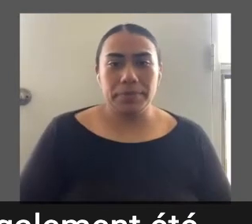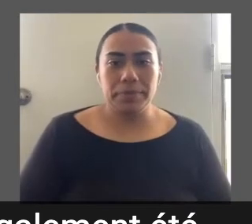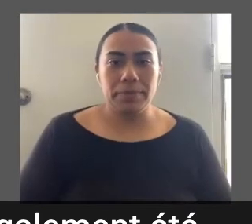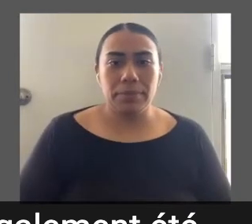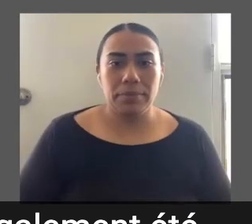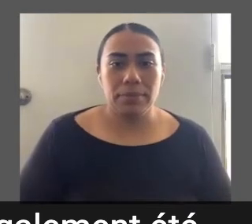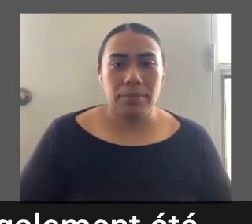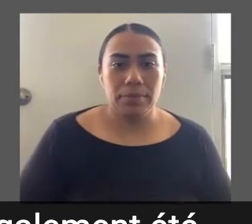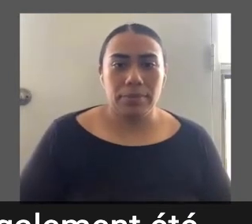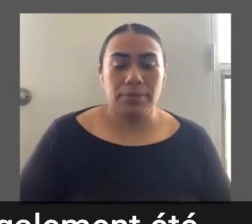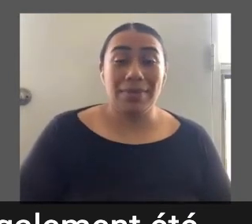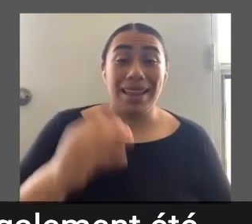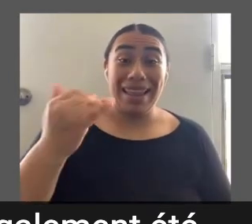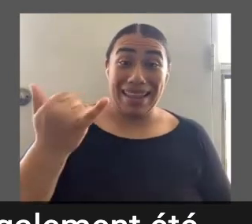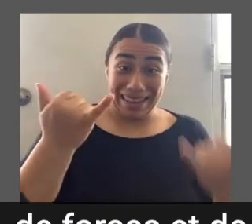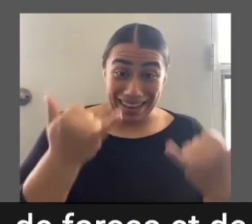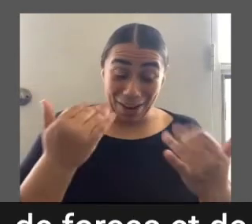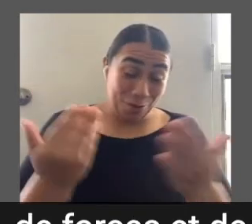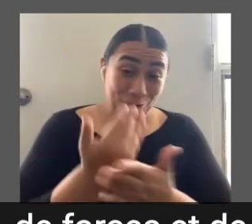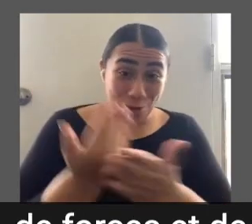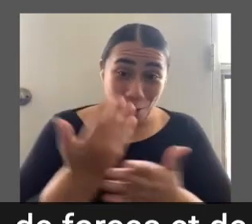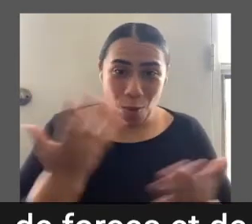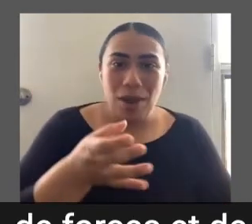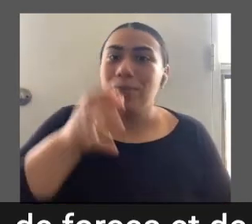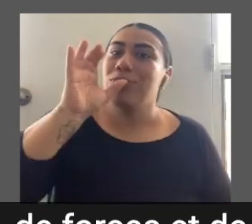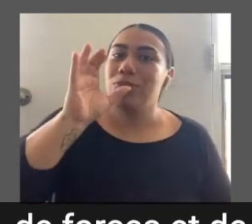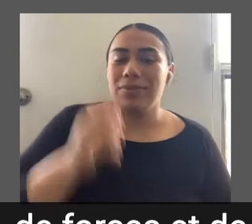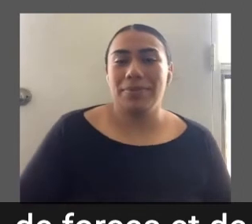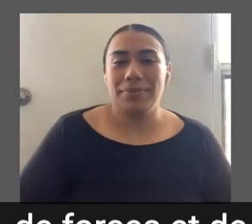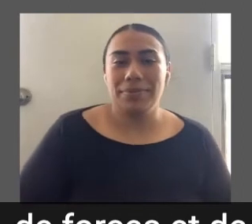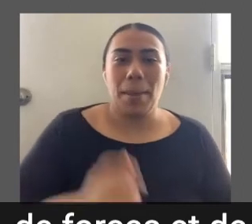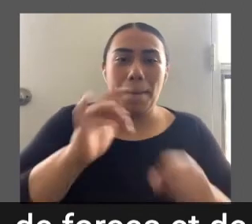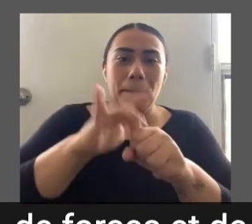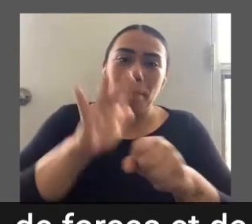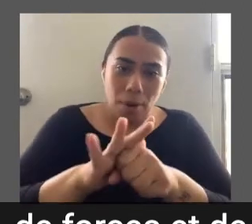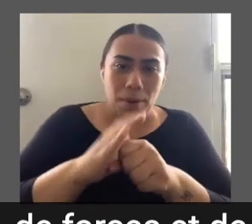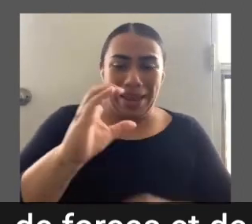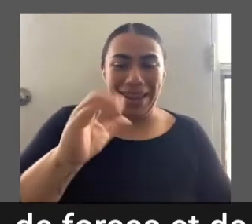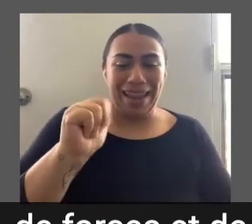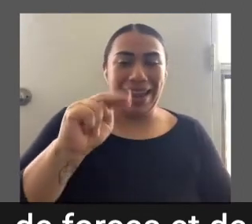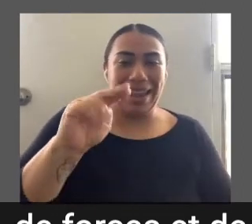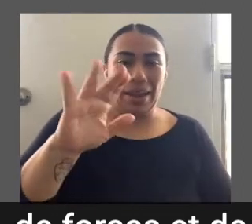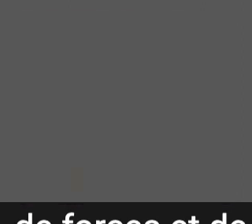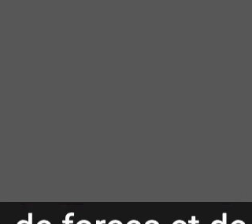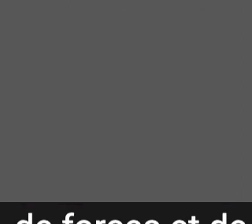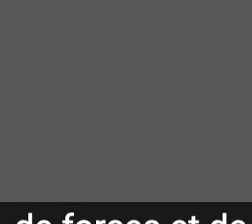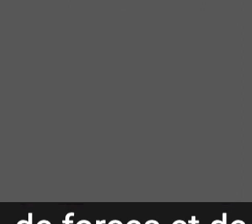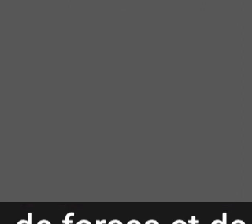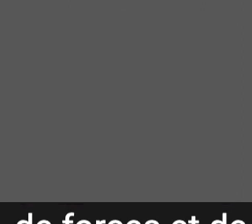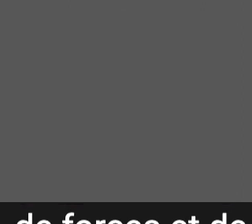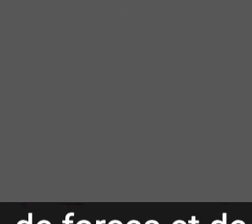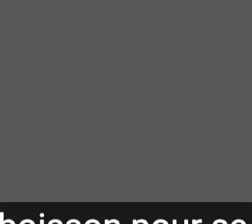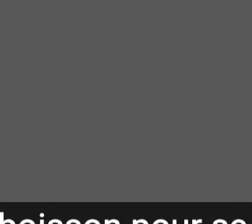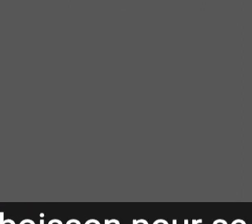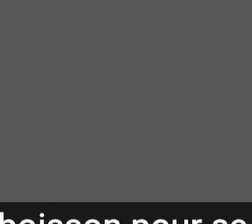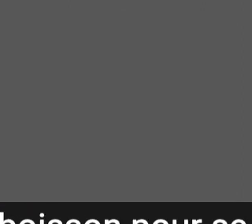Cannabis-infused beverages have also been introduced into the array of medical cannabis products with a variety of sizes, strengths, flavors offered by